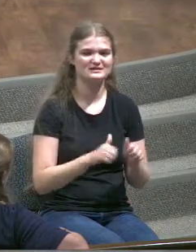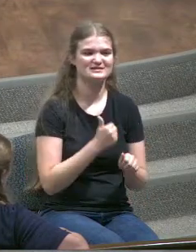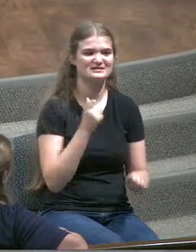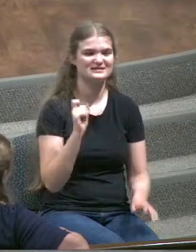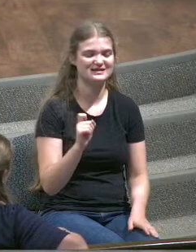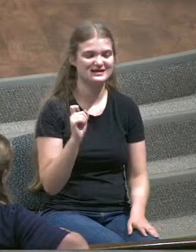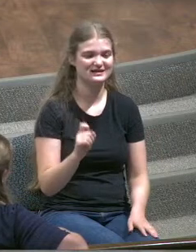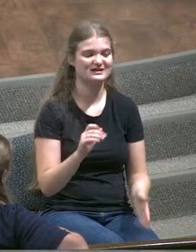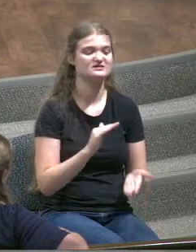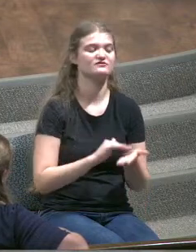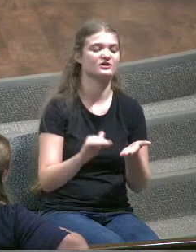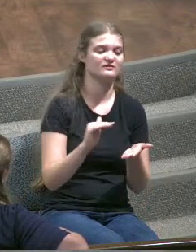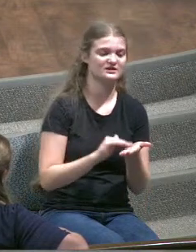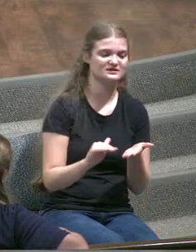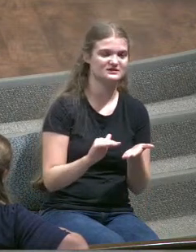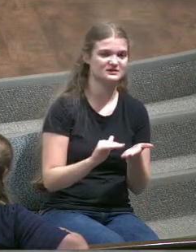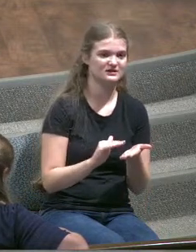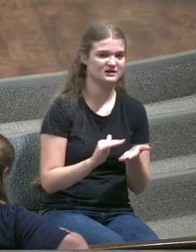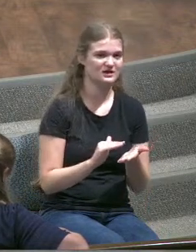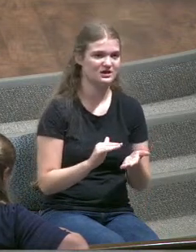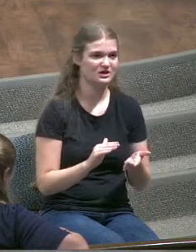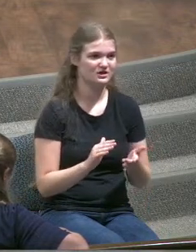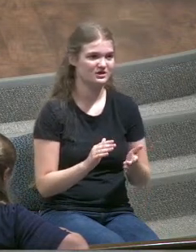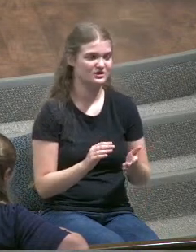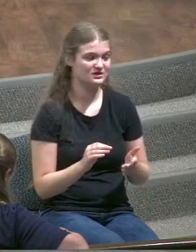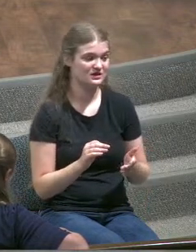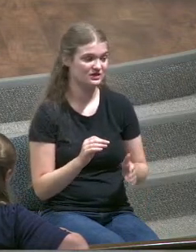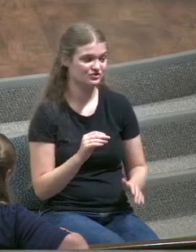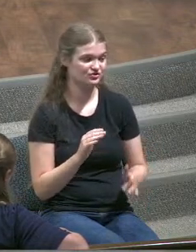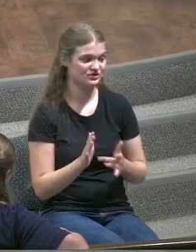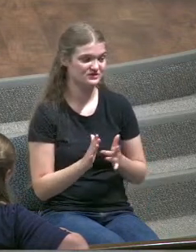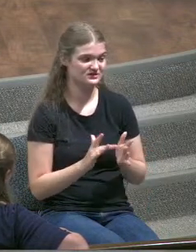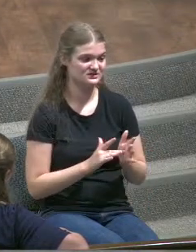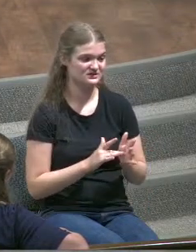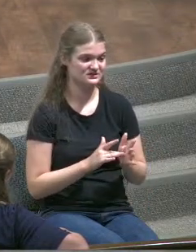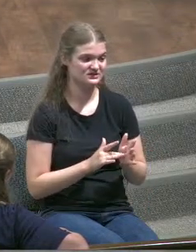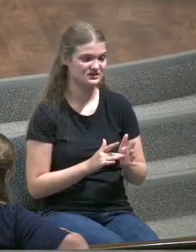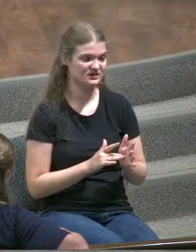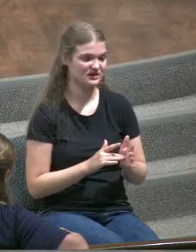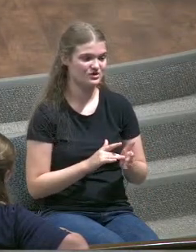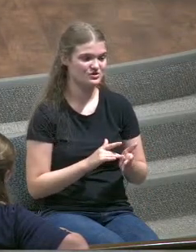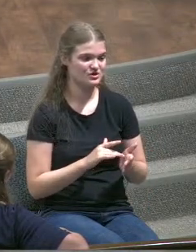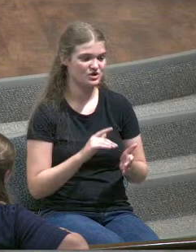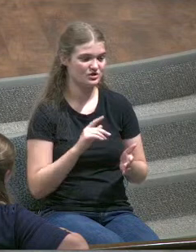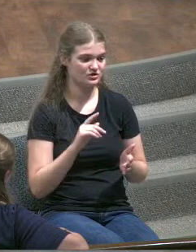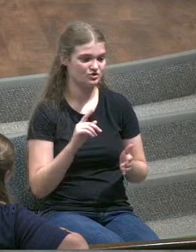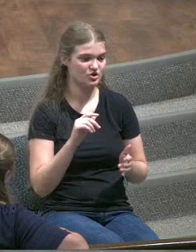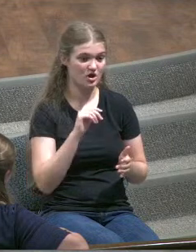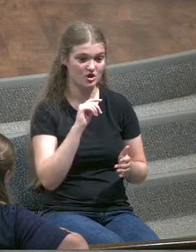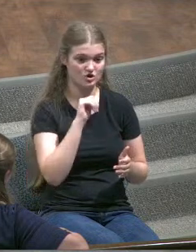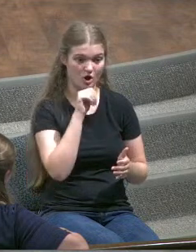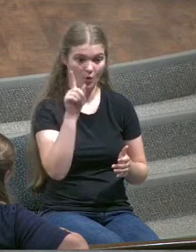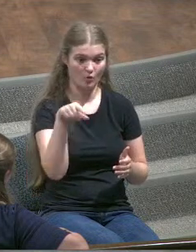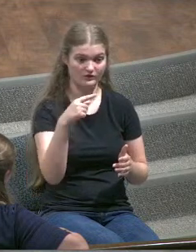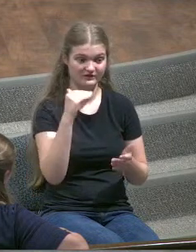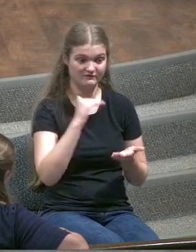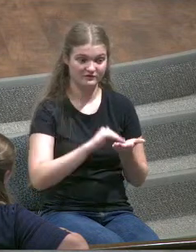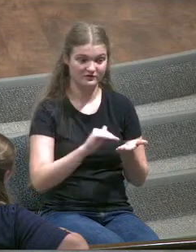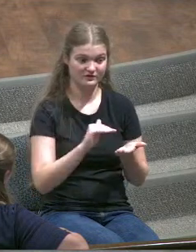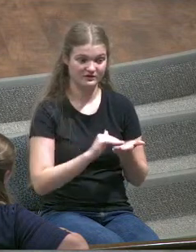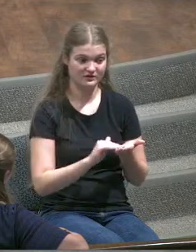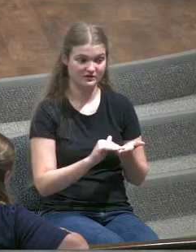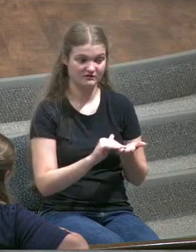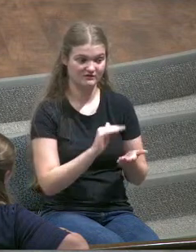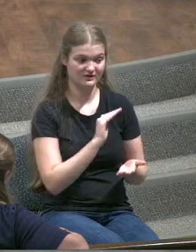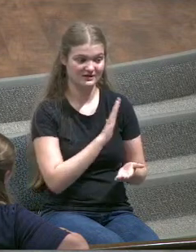is forgiving this man of his sin, which, by the way, came from a demonstration of faith, which again we'll talk about later, but